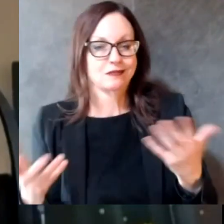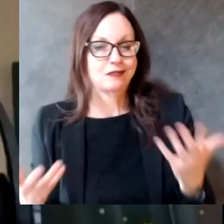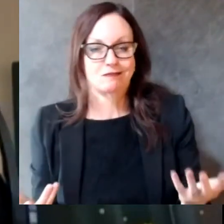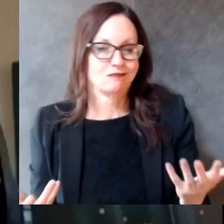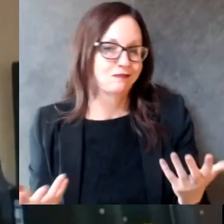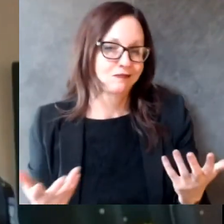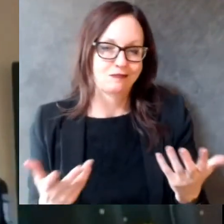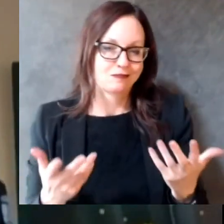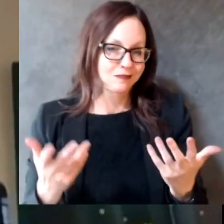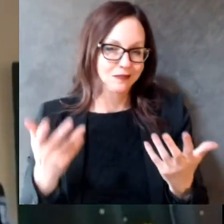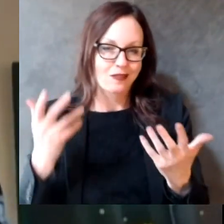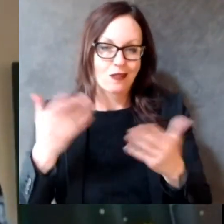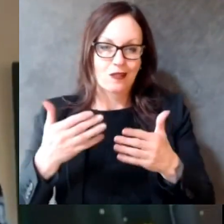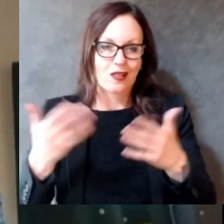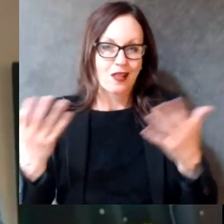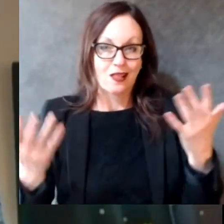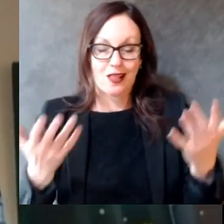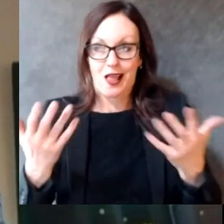that is.